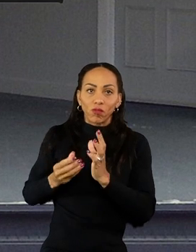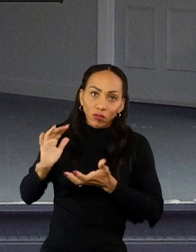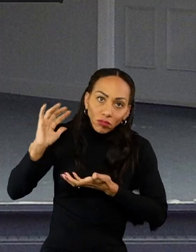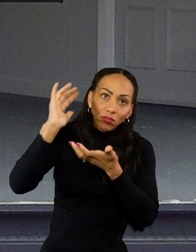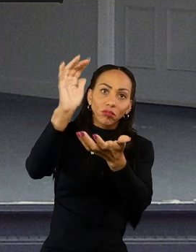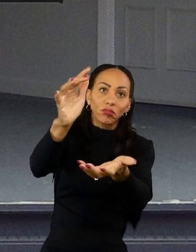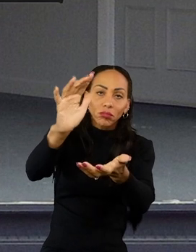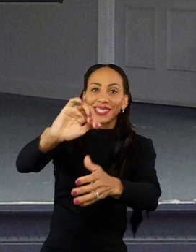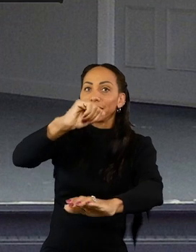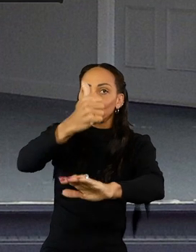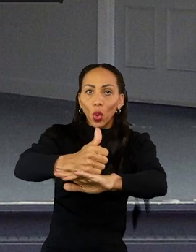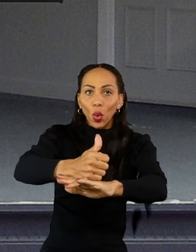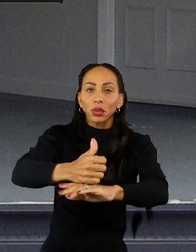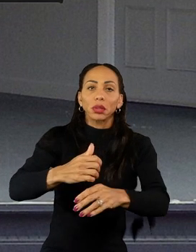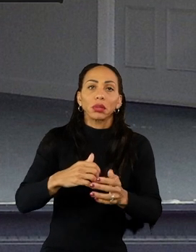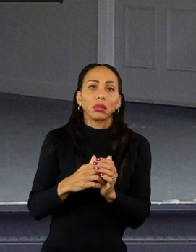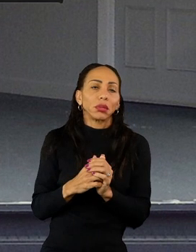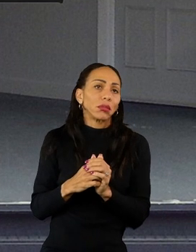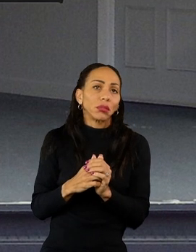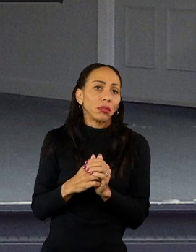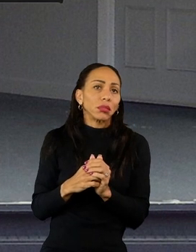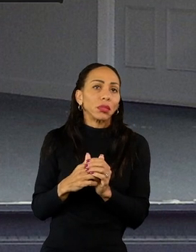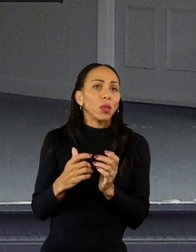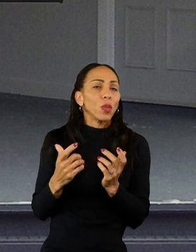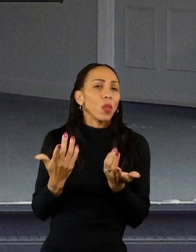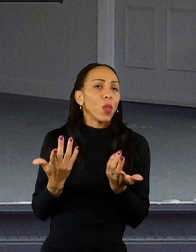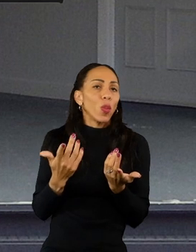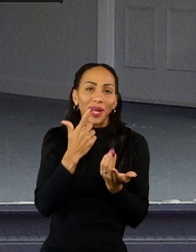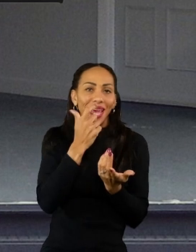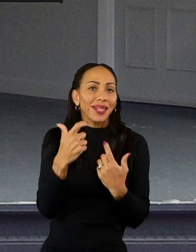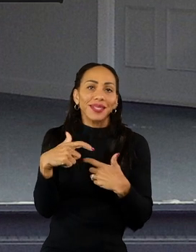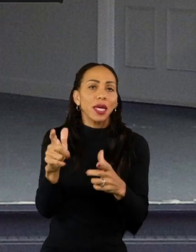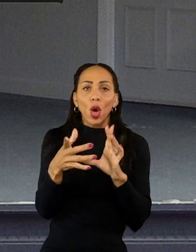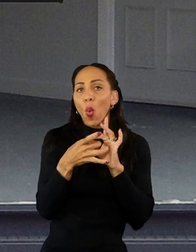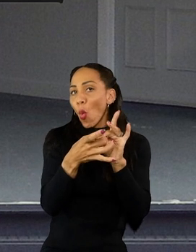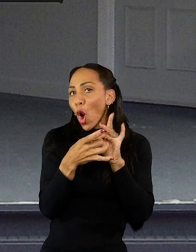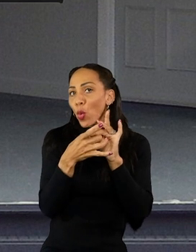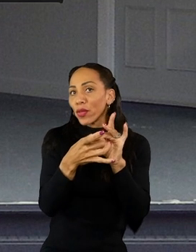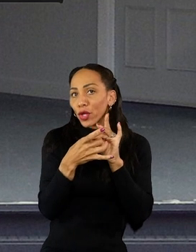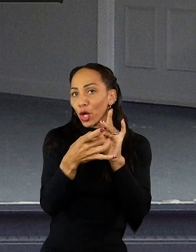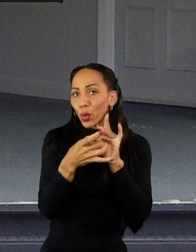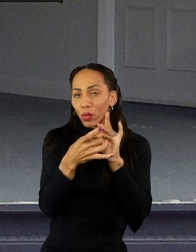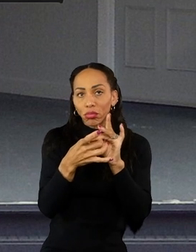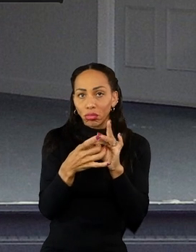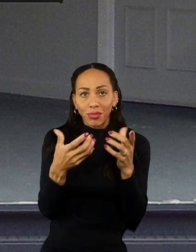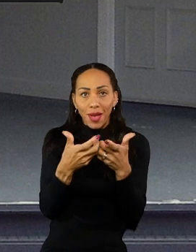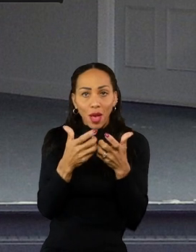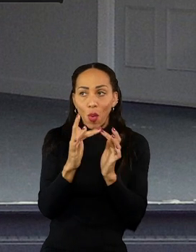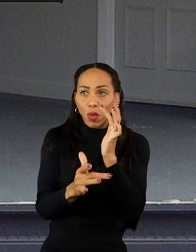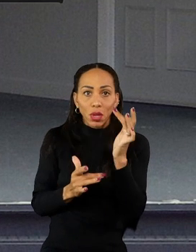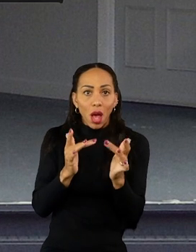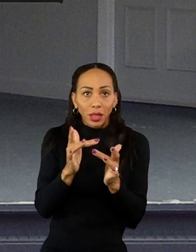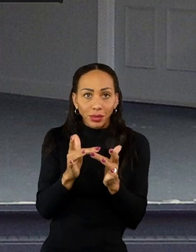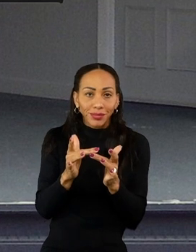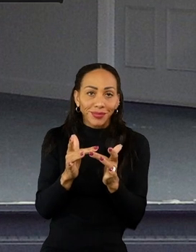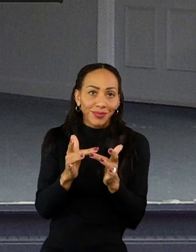We don't have to get the kit immediately to you and installed. That wouldn't stop us working with you in